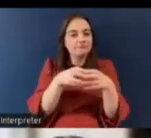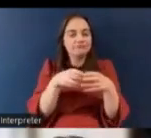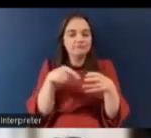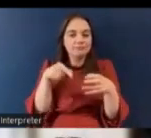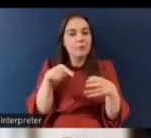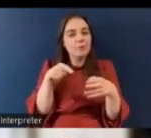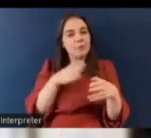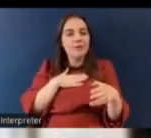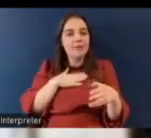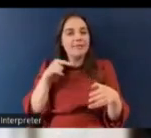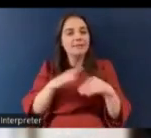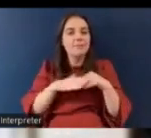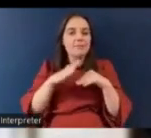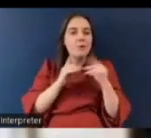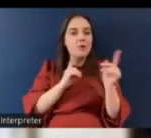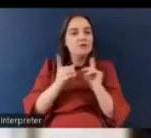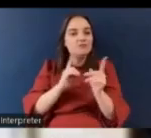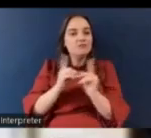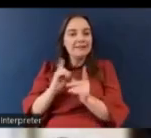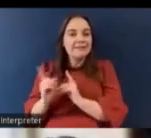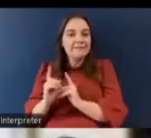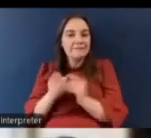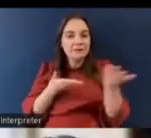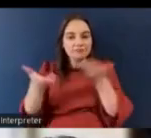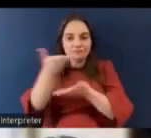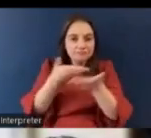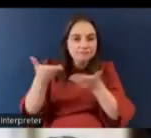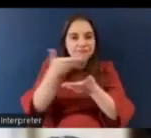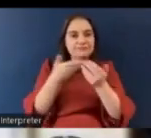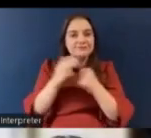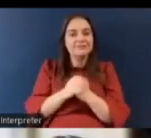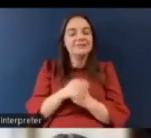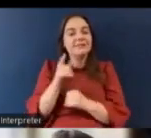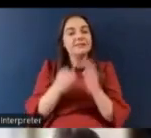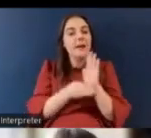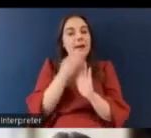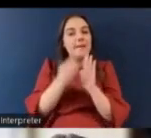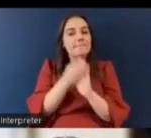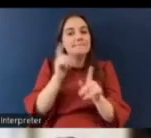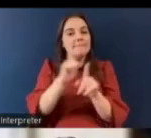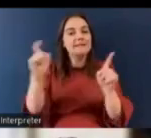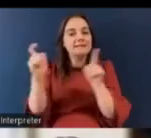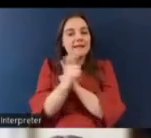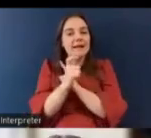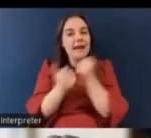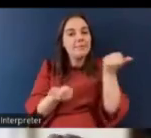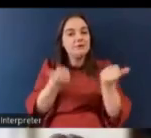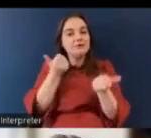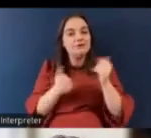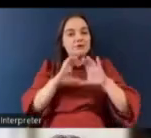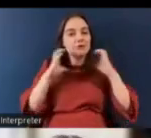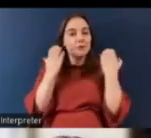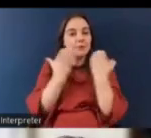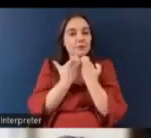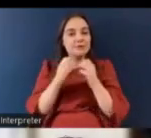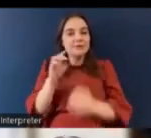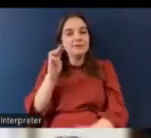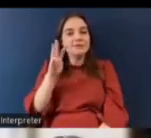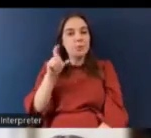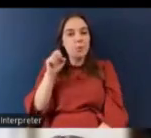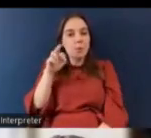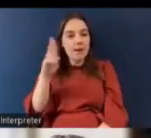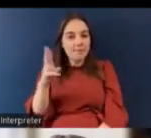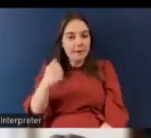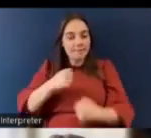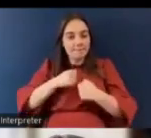be a bit more interactive. But welcome to our Building Climate Justice Communities webinar. I'm Vanessa Conroy, the